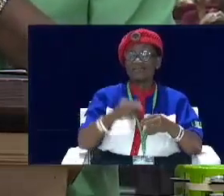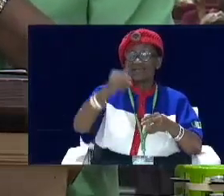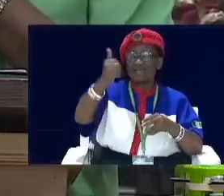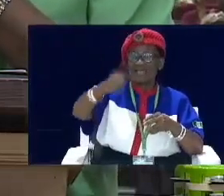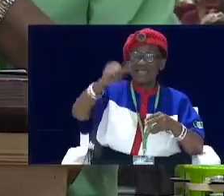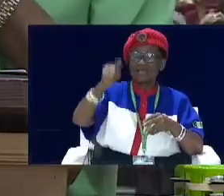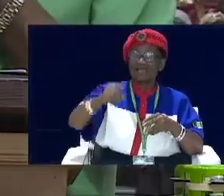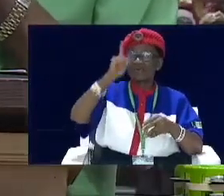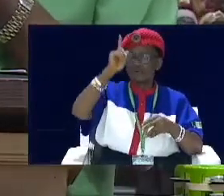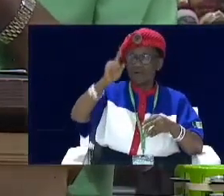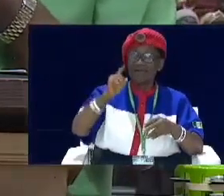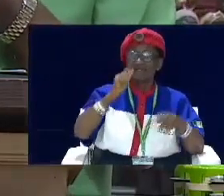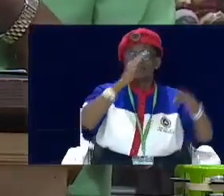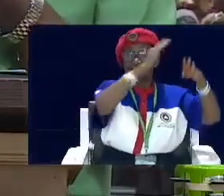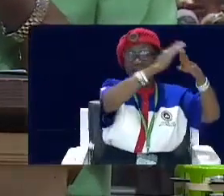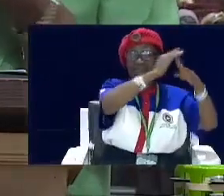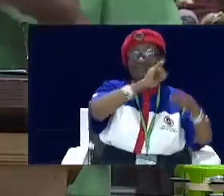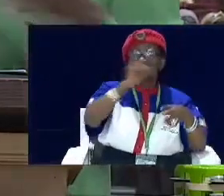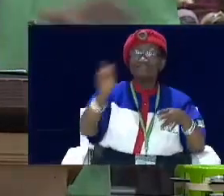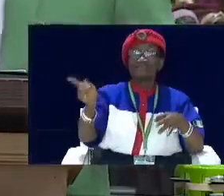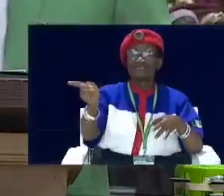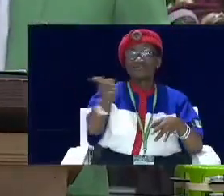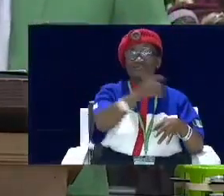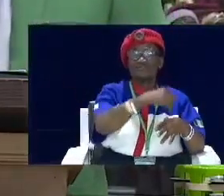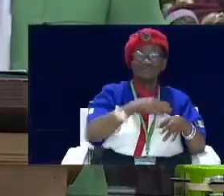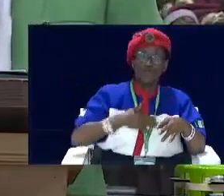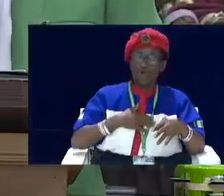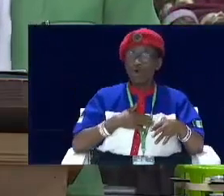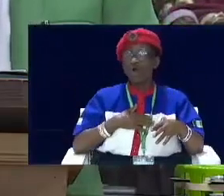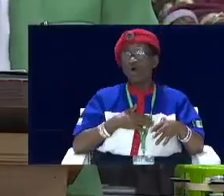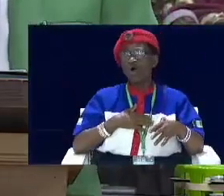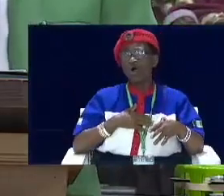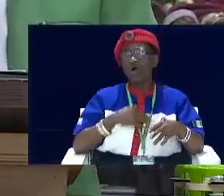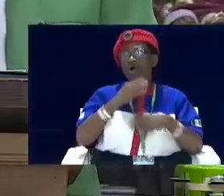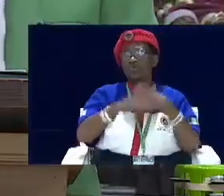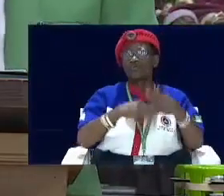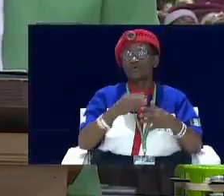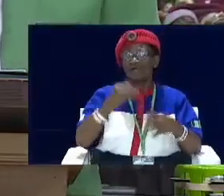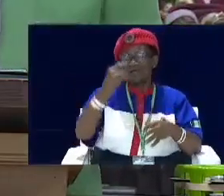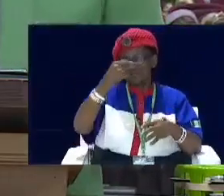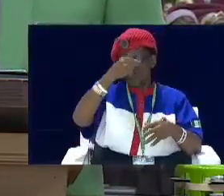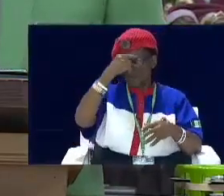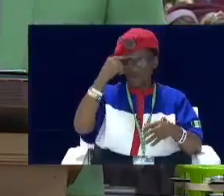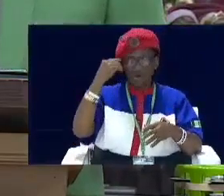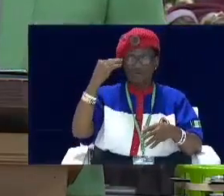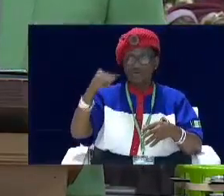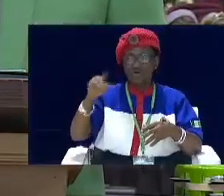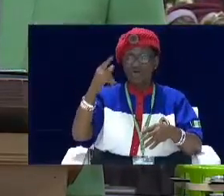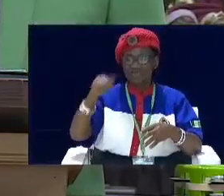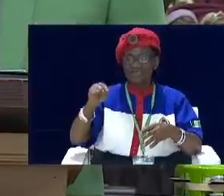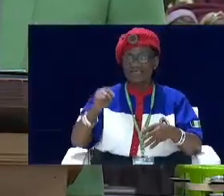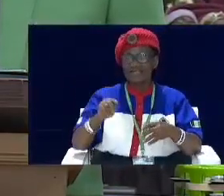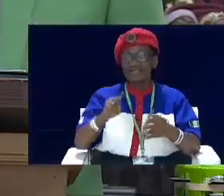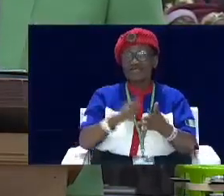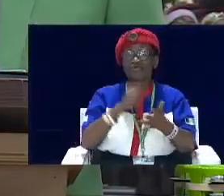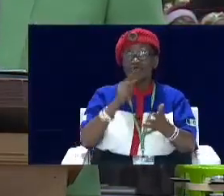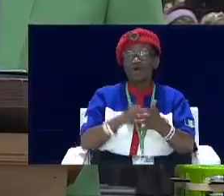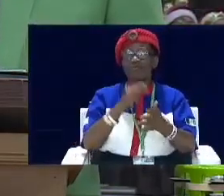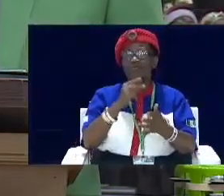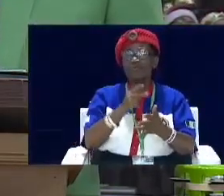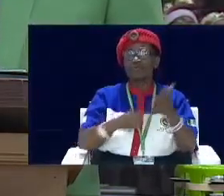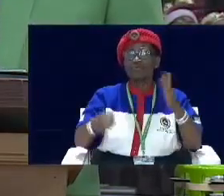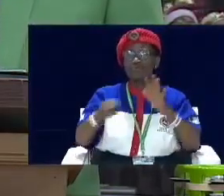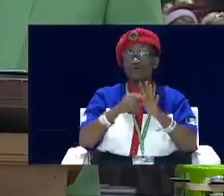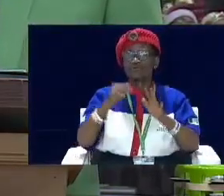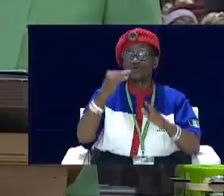your progress. Ẹnikẹ́ni tó bá ń dènà ìgbéga àti ìlọsíwájú rẹ. Because of the double portion of anointing. Nítorí ìfàmì